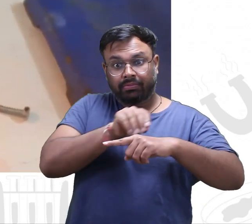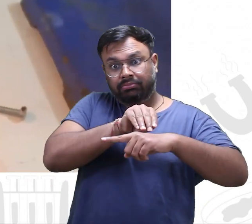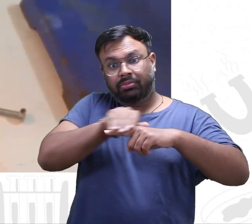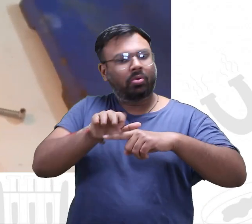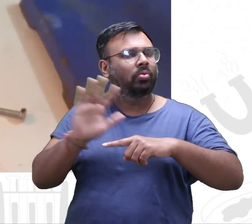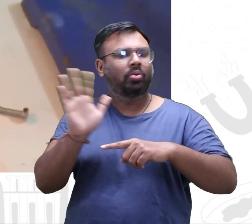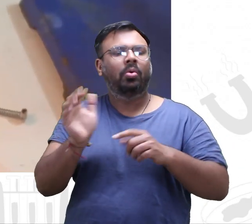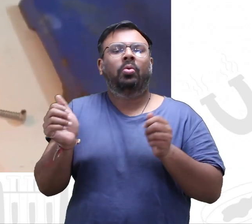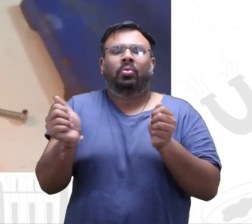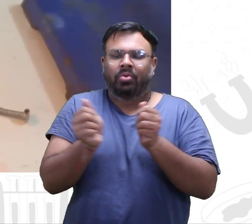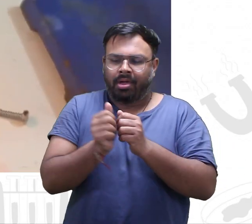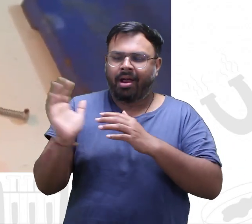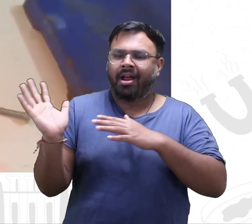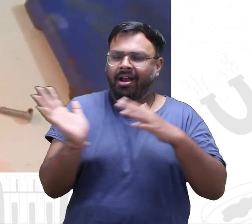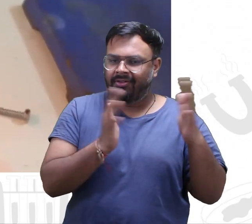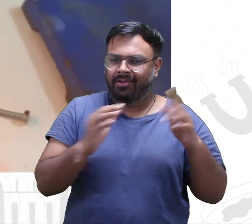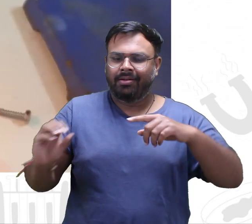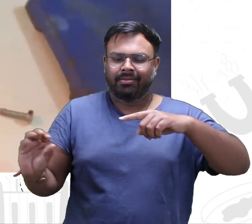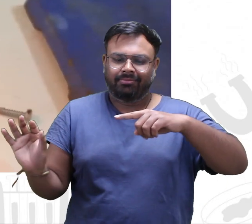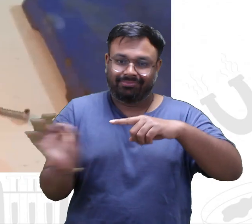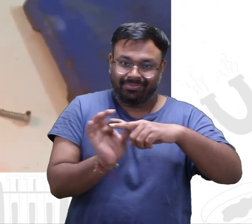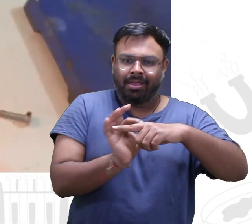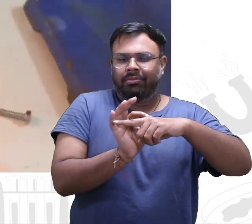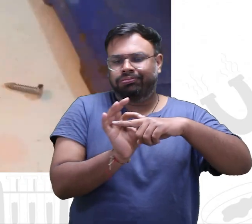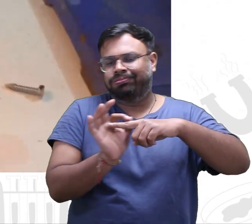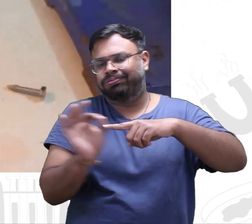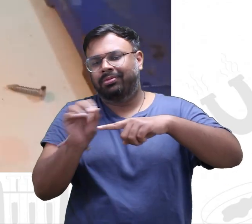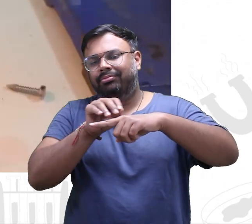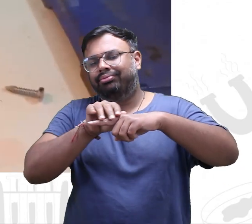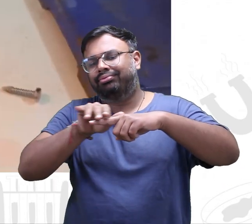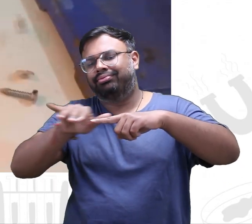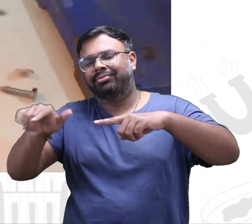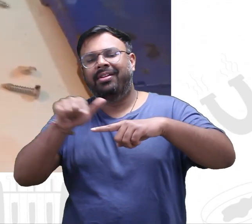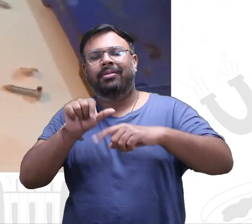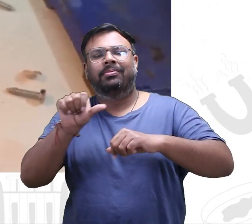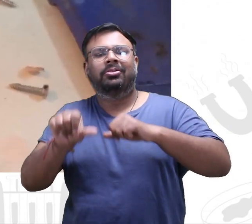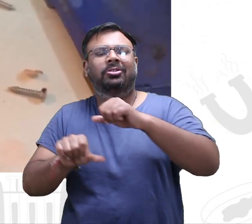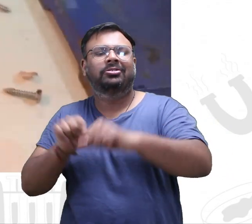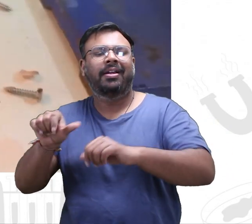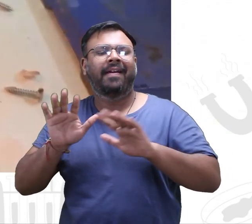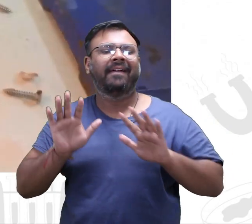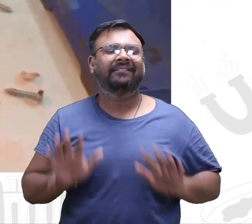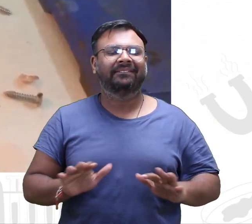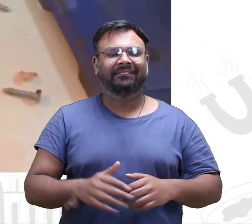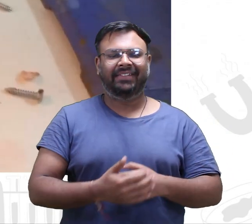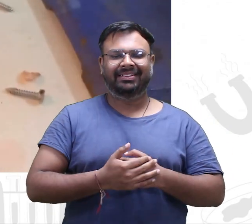no actual flow of the particles of the solid medium. Still, the heat transfer process takes place.